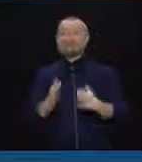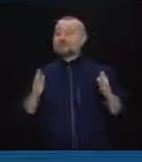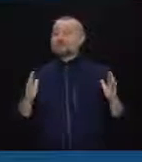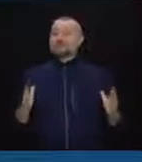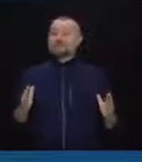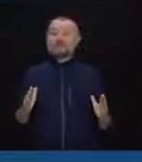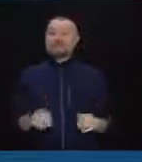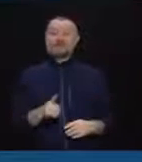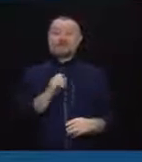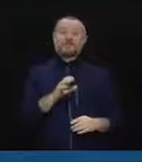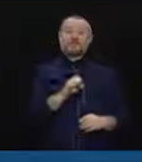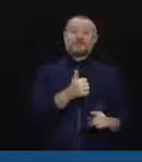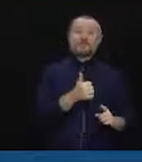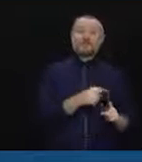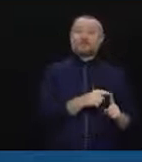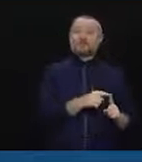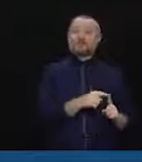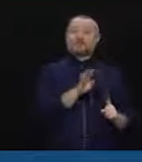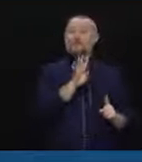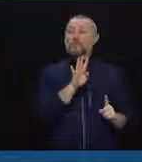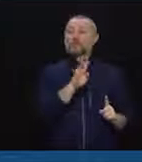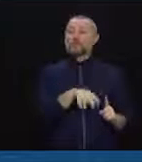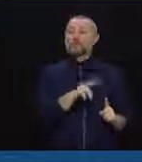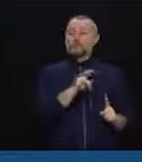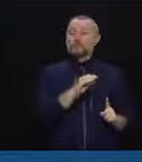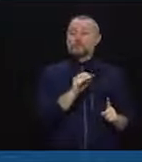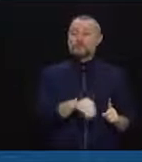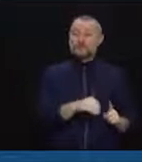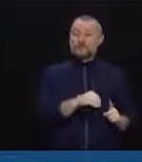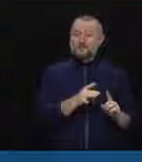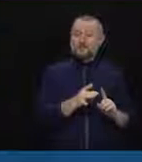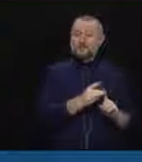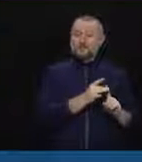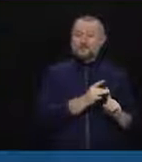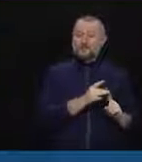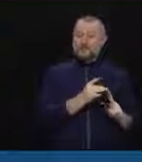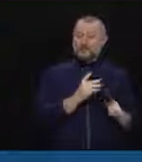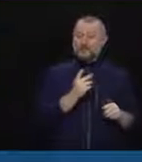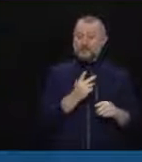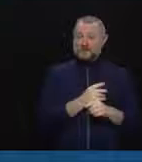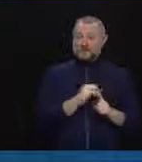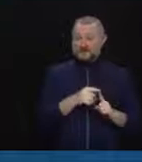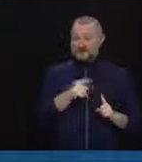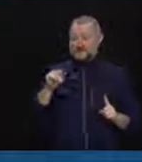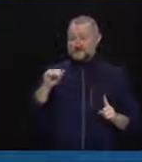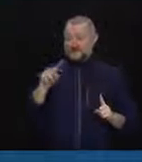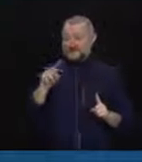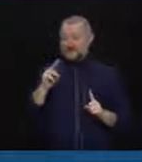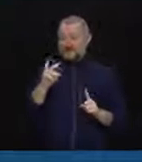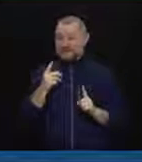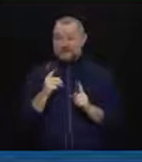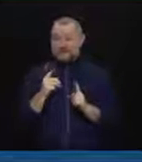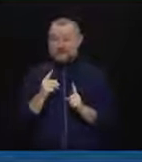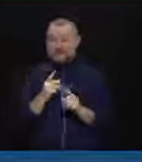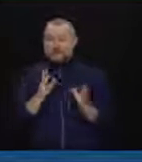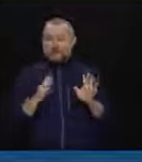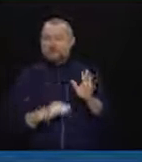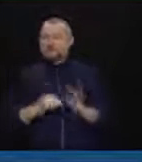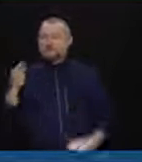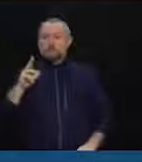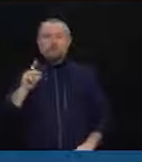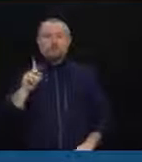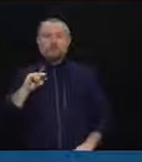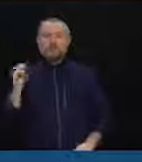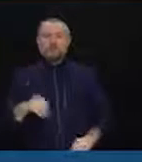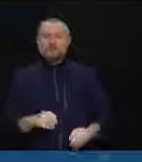4.2%. One of our worst days, January 2nd, 23% of people tested, and we had 400,000 people